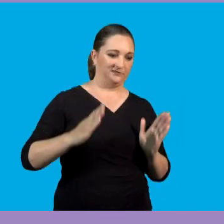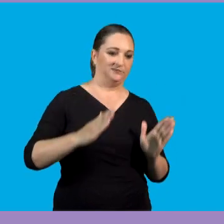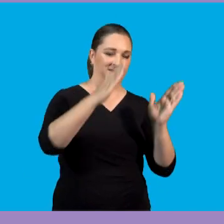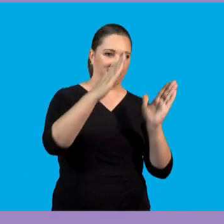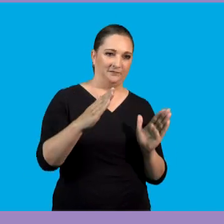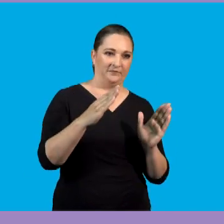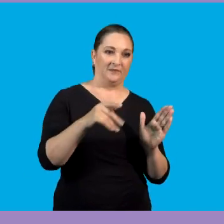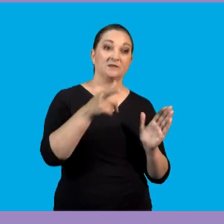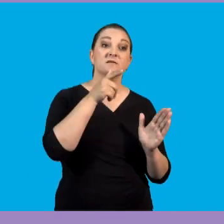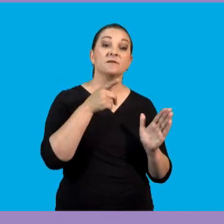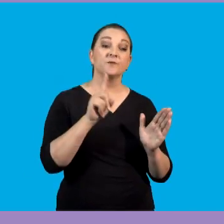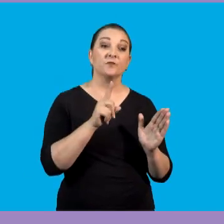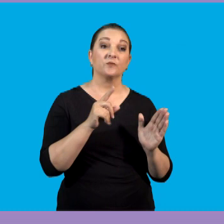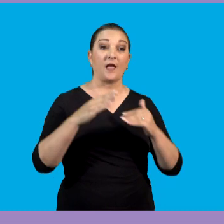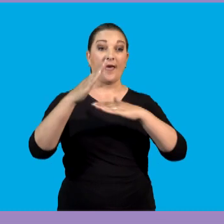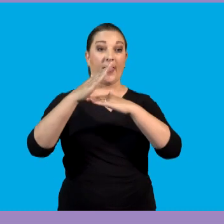angle D